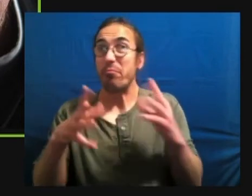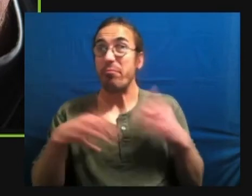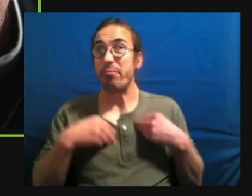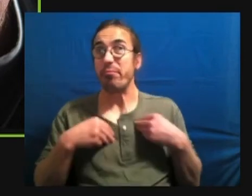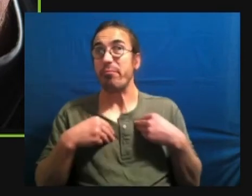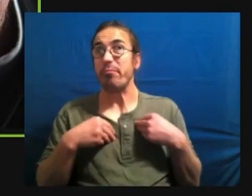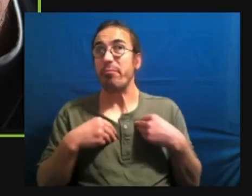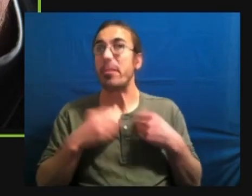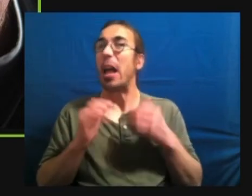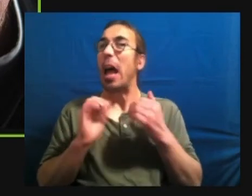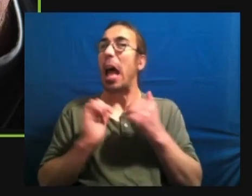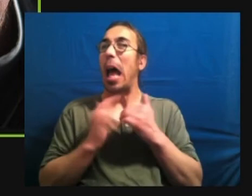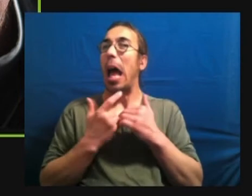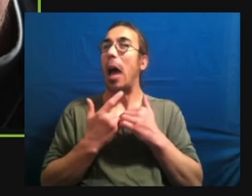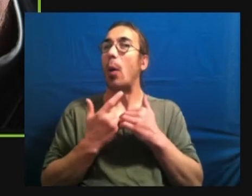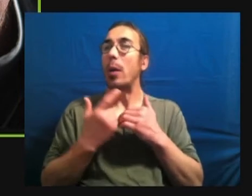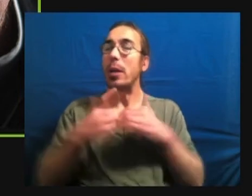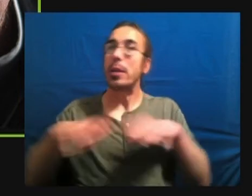do projects,